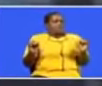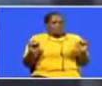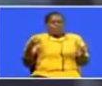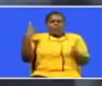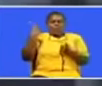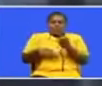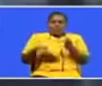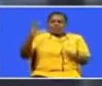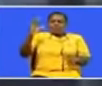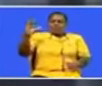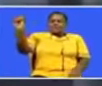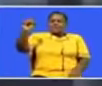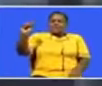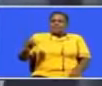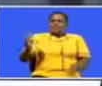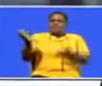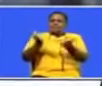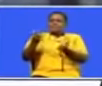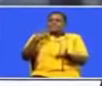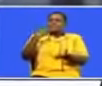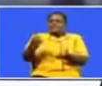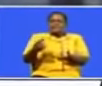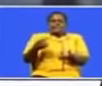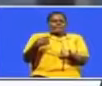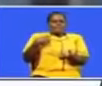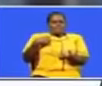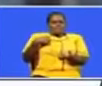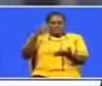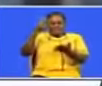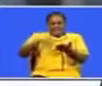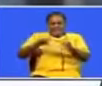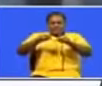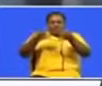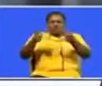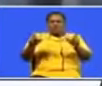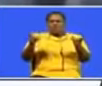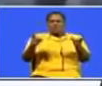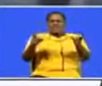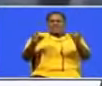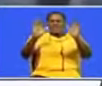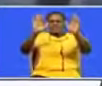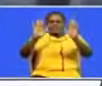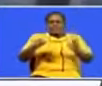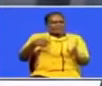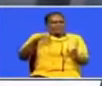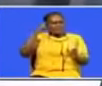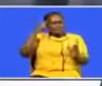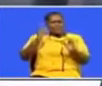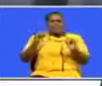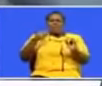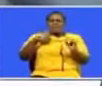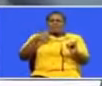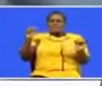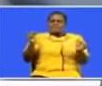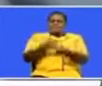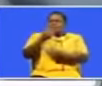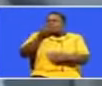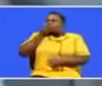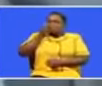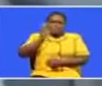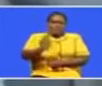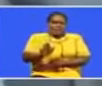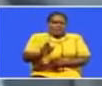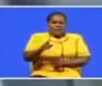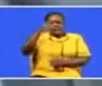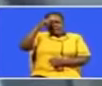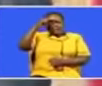what Kuria sent, and I don't take what I find it on social media as anything that is worth responding to.